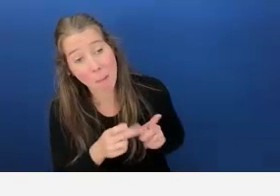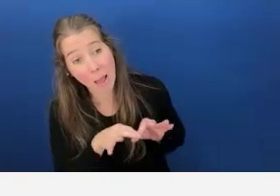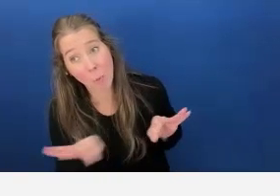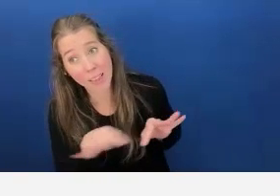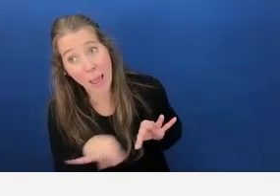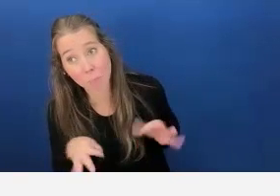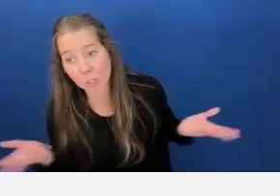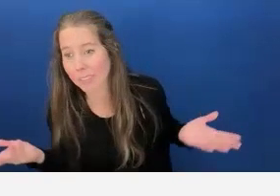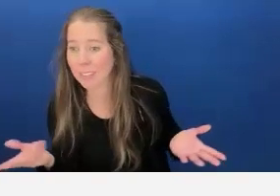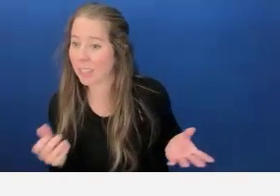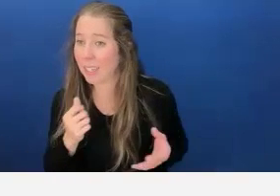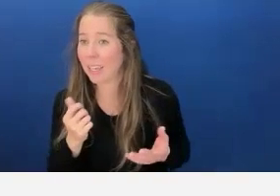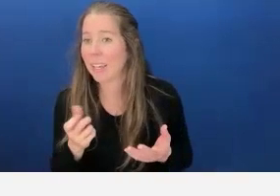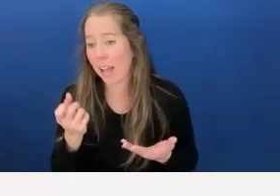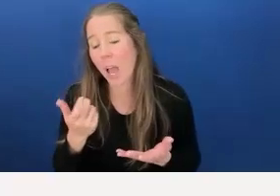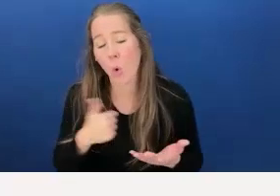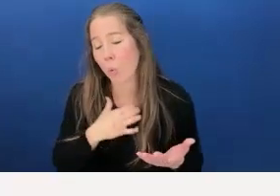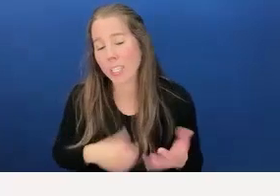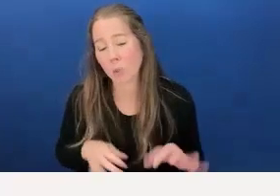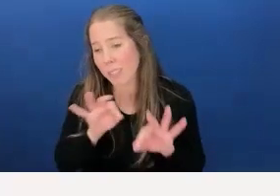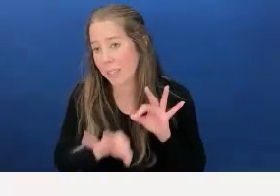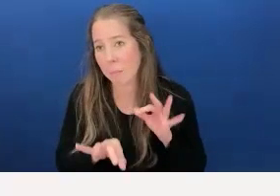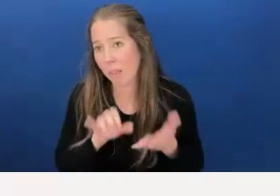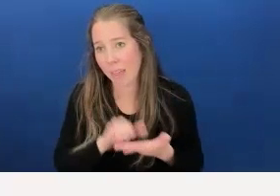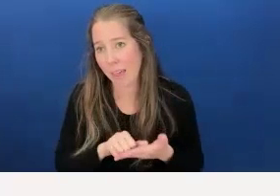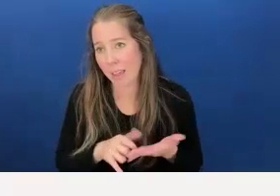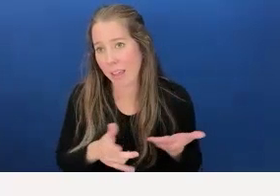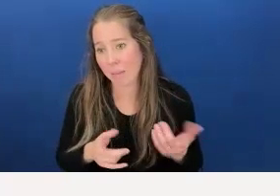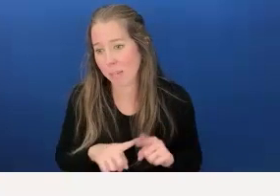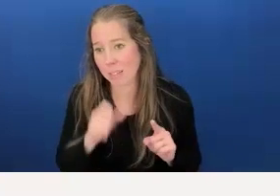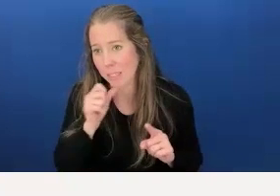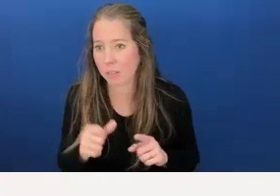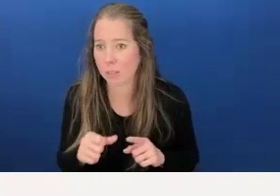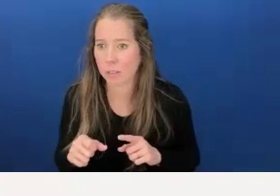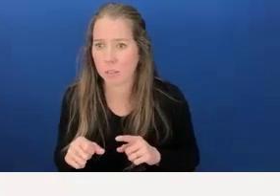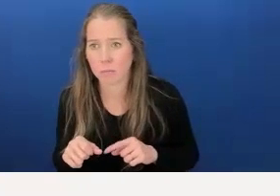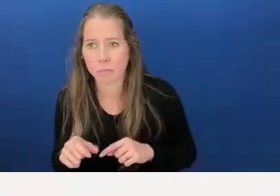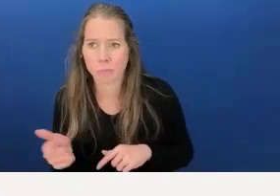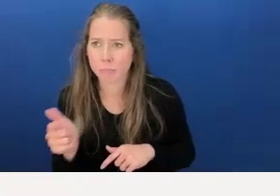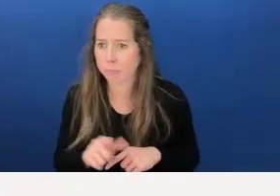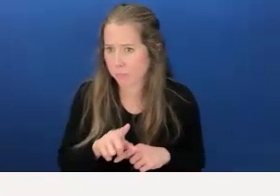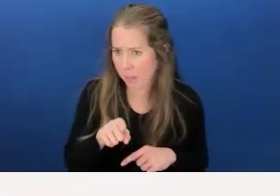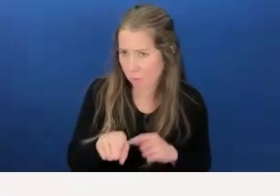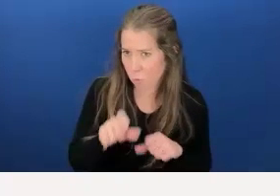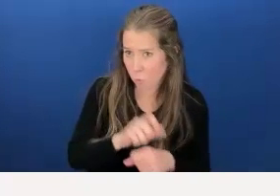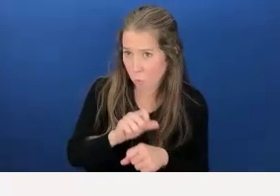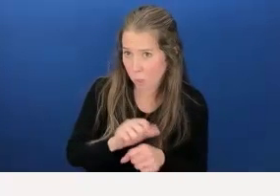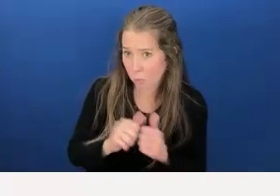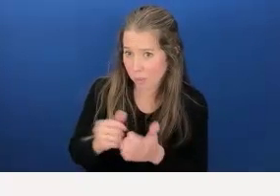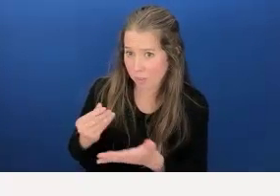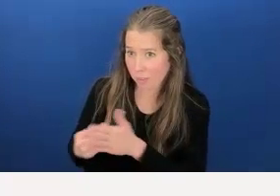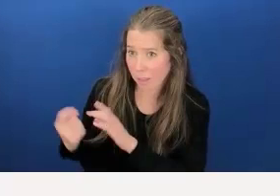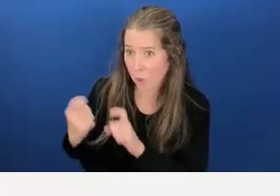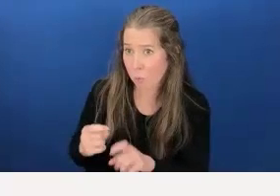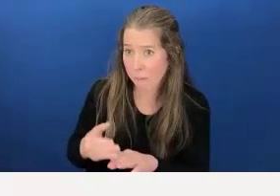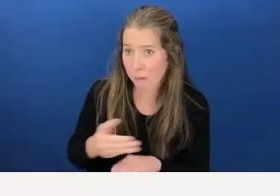captions. I wish it was that simple, yes. Have you all ever worked with a grant before? This